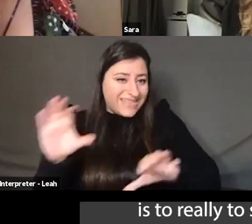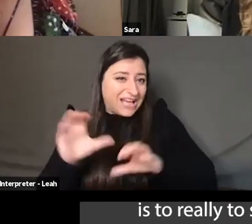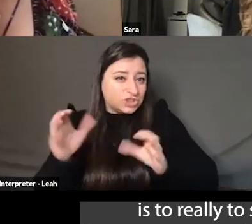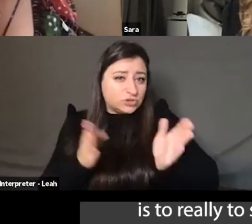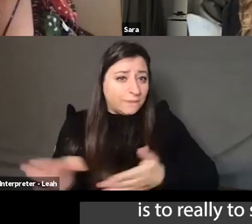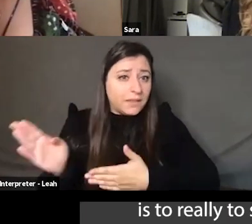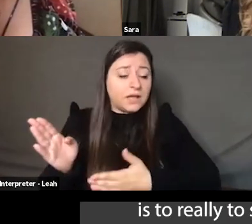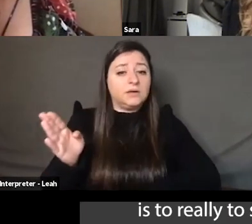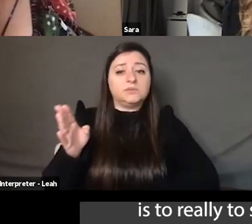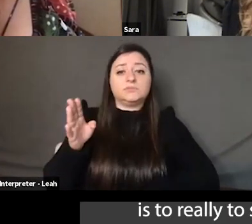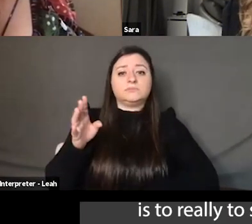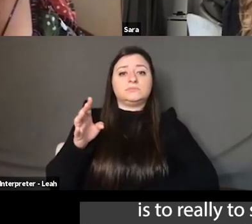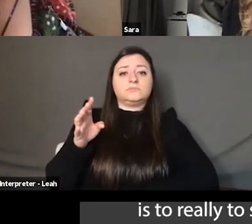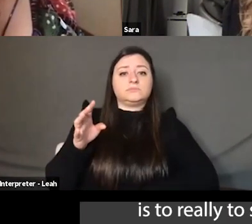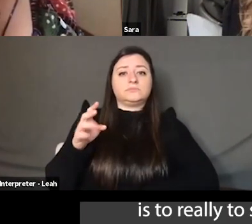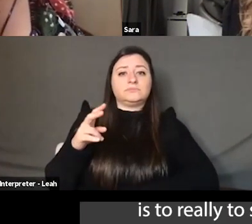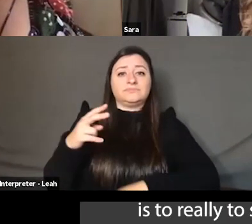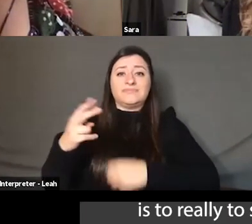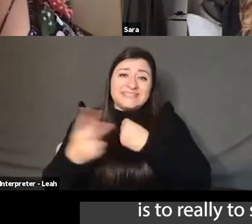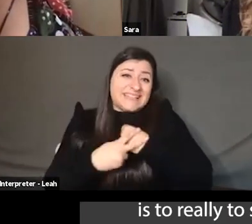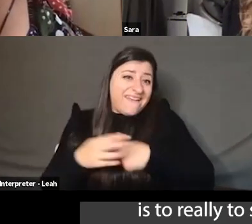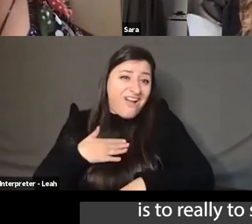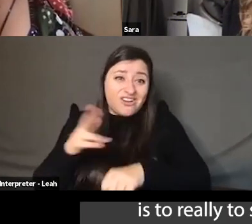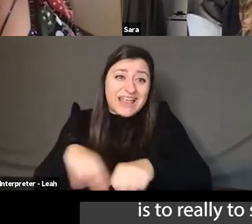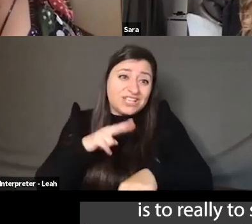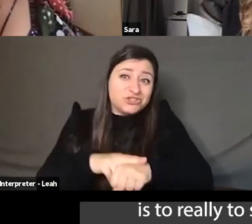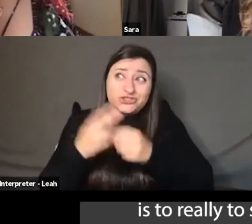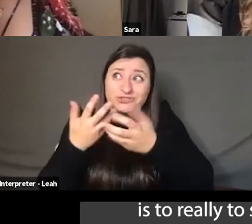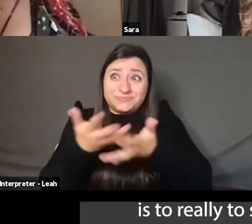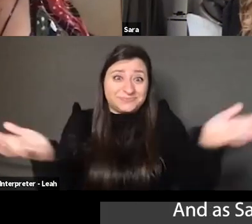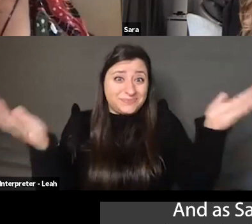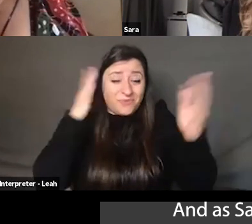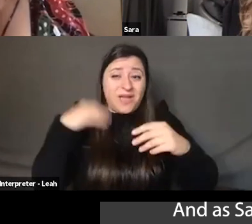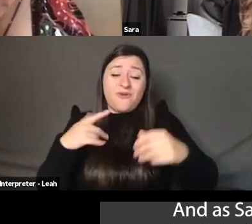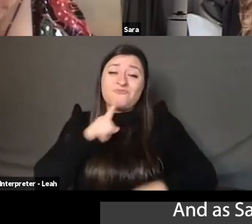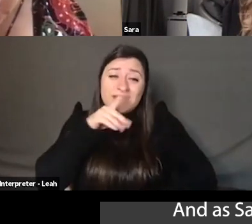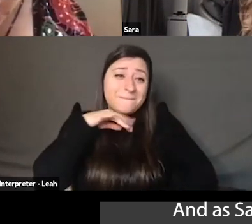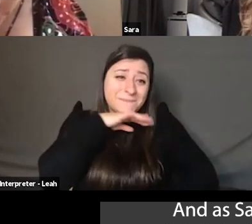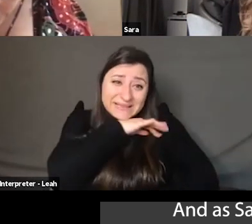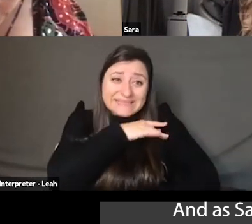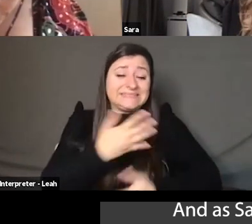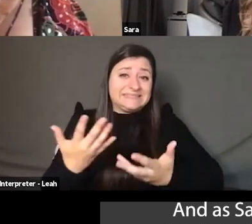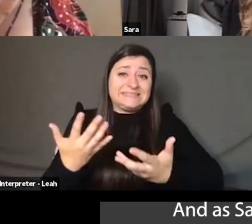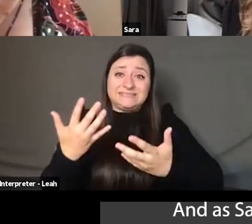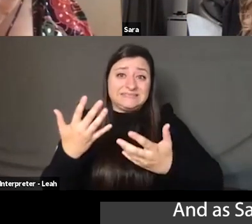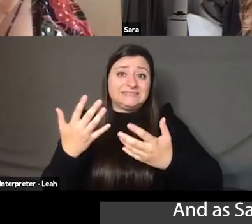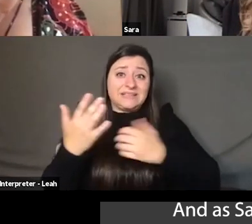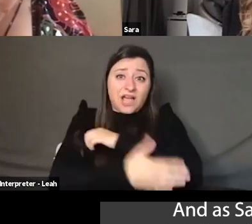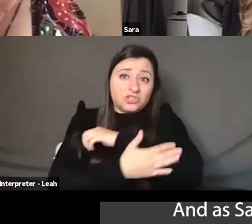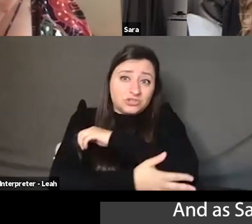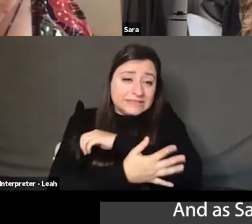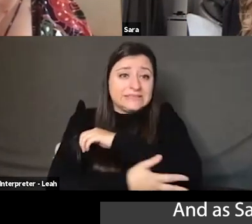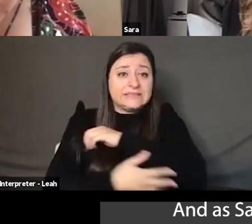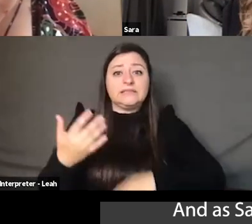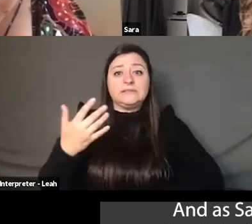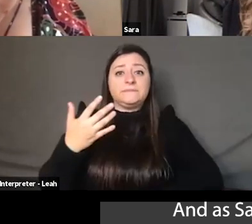plans is to save our nature, because we are a deeply polluted country. And as Sarah explained, our society is